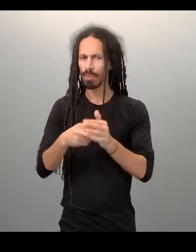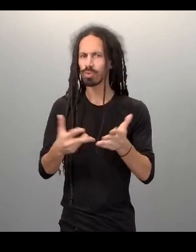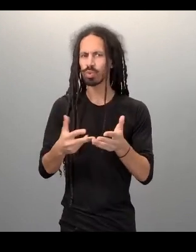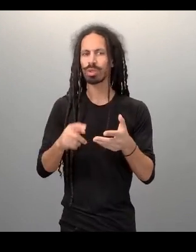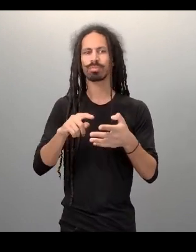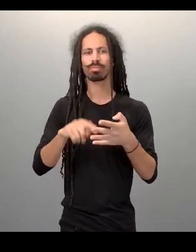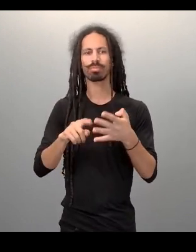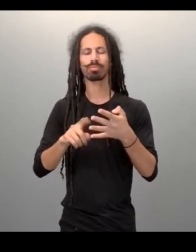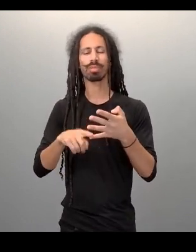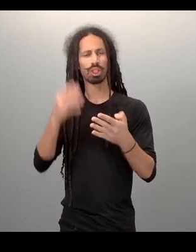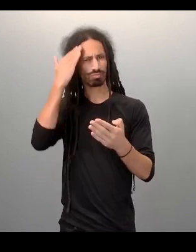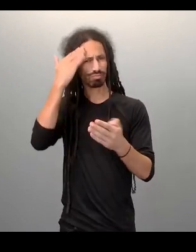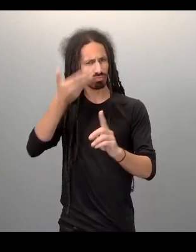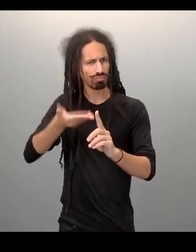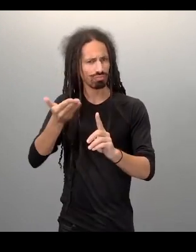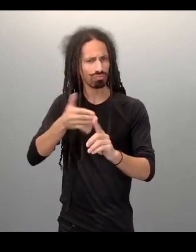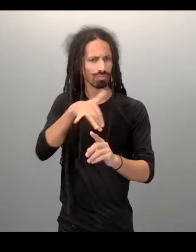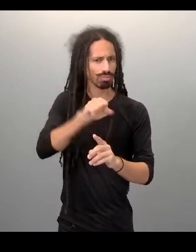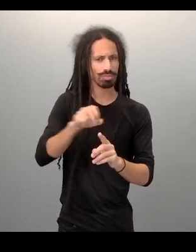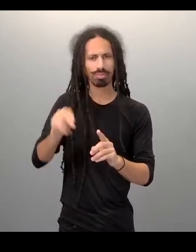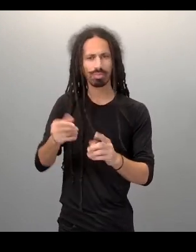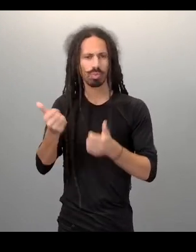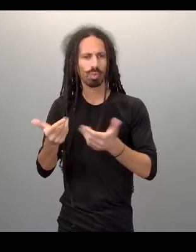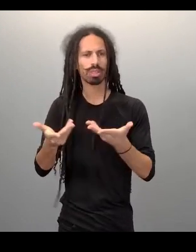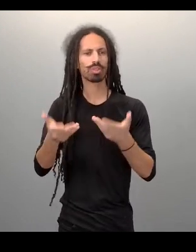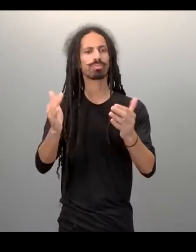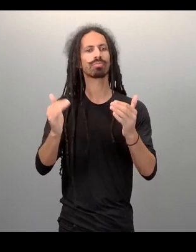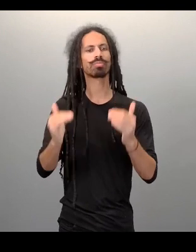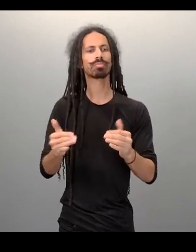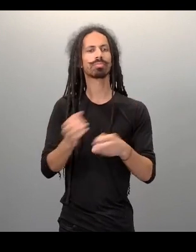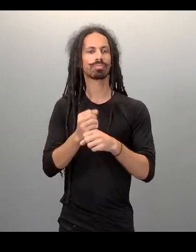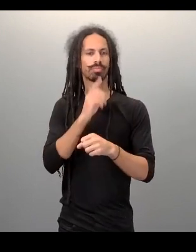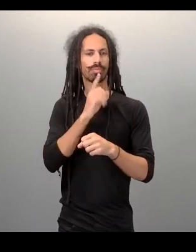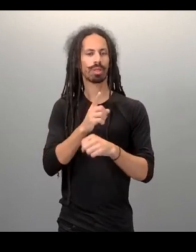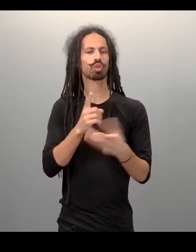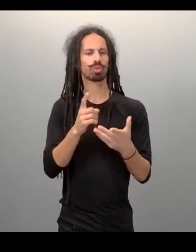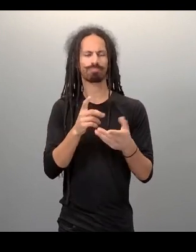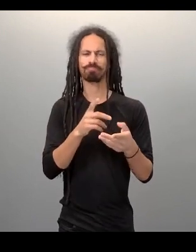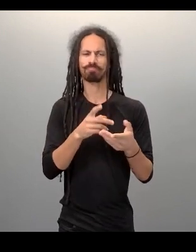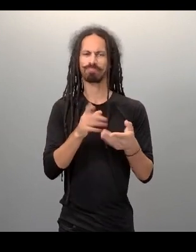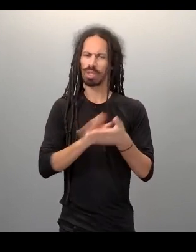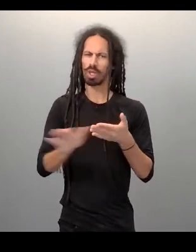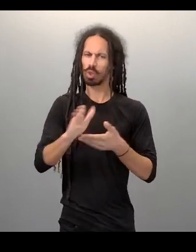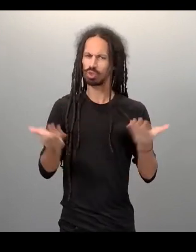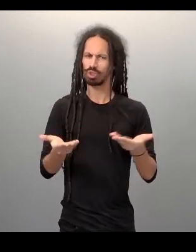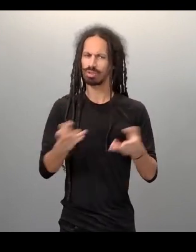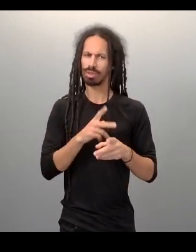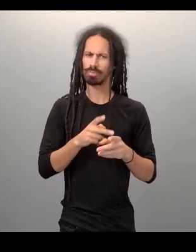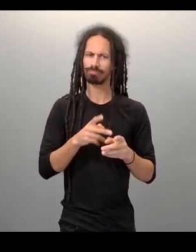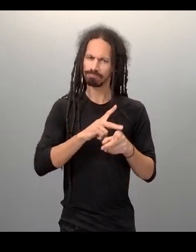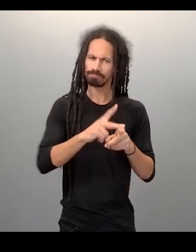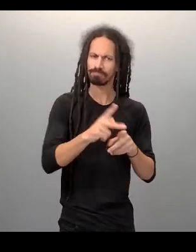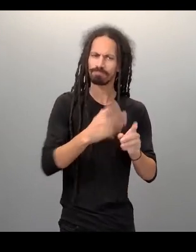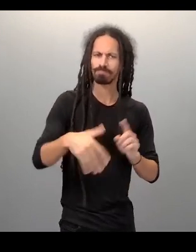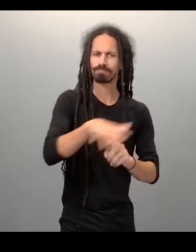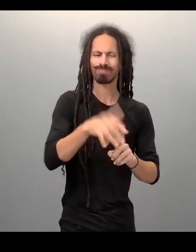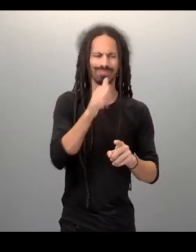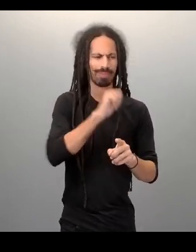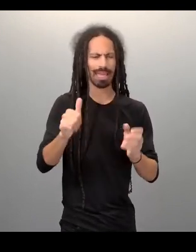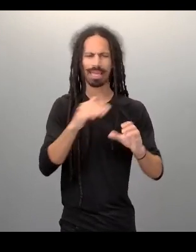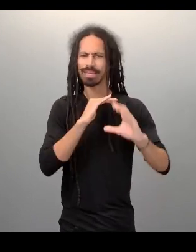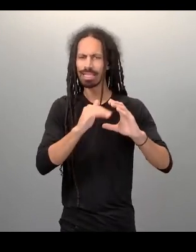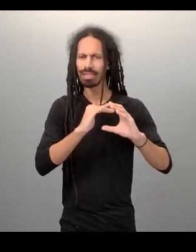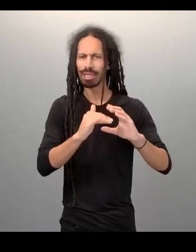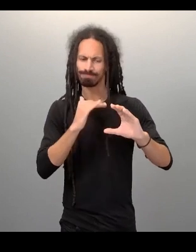professional or casual communication. College is a professional environment, so any emails that you send should be